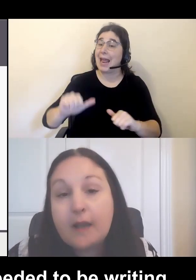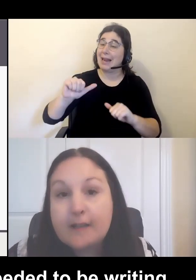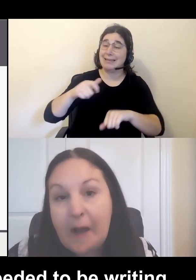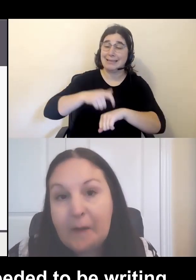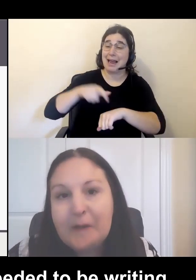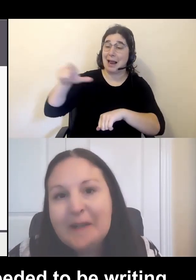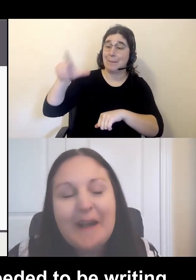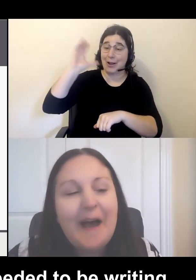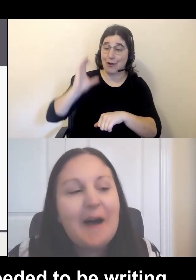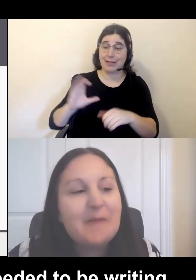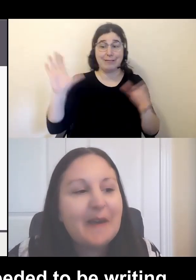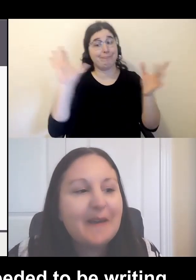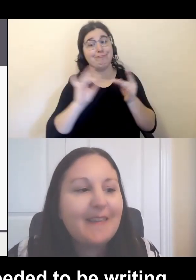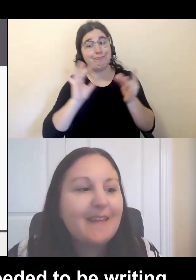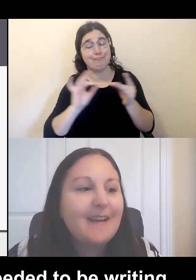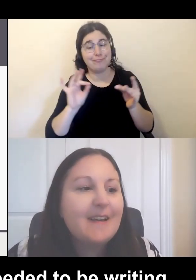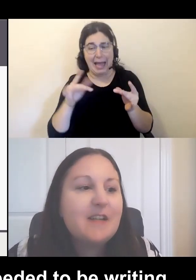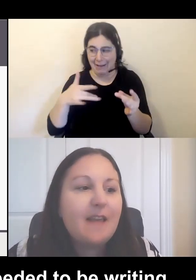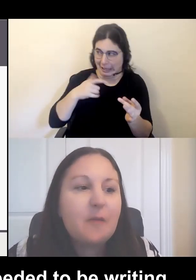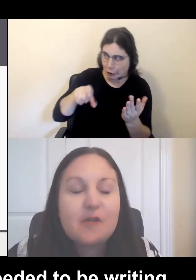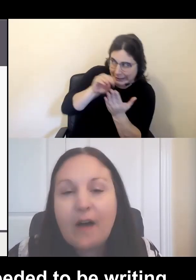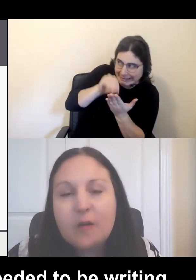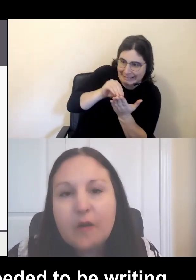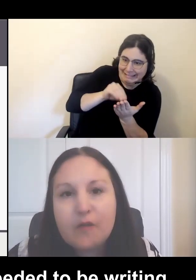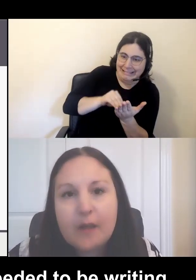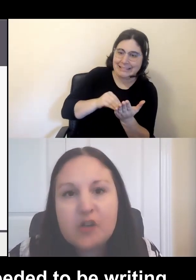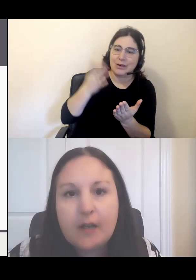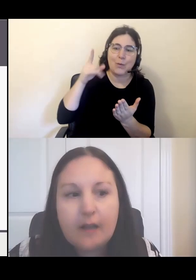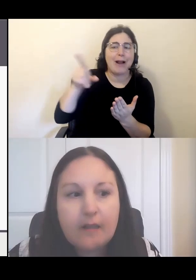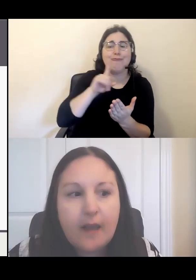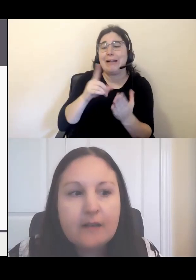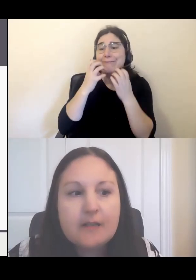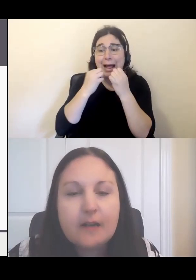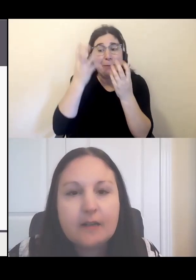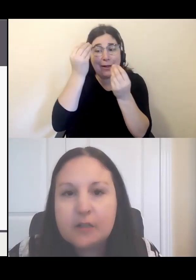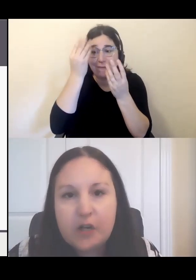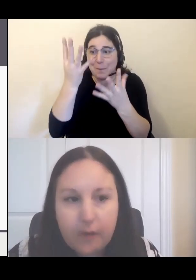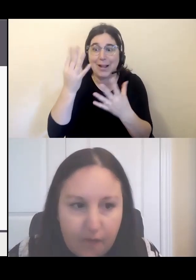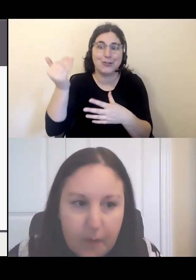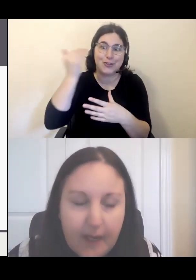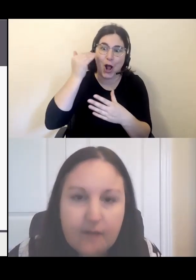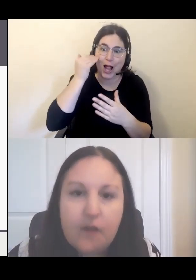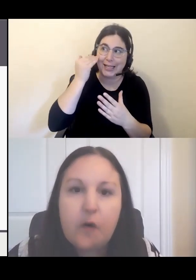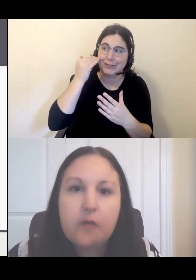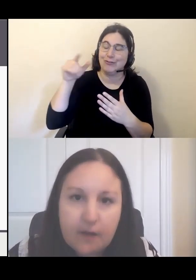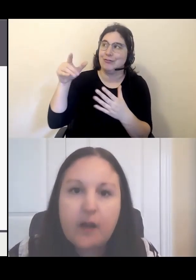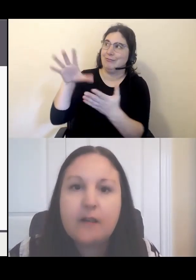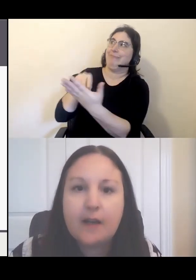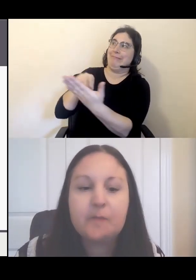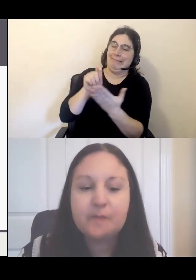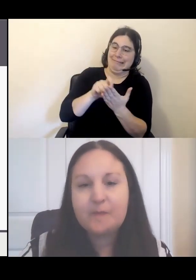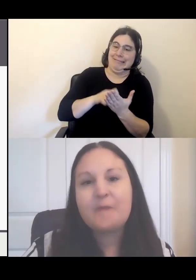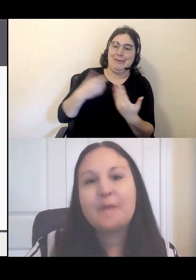to be writing it down because she has so much valuable information and insight to share with everybody. So thank